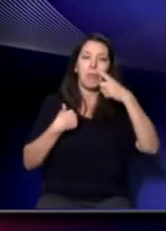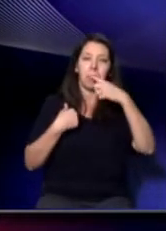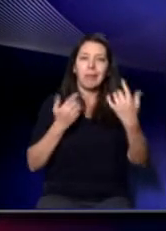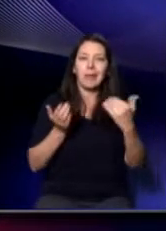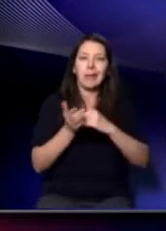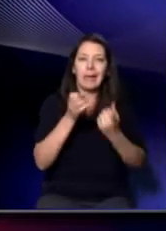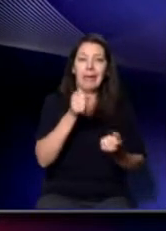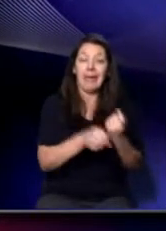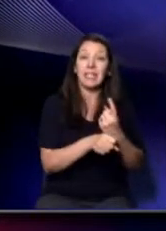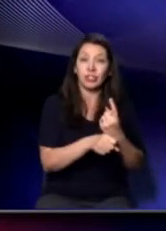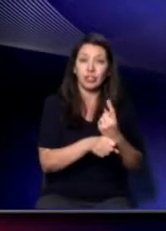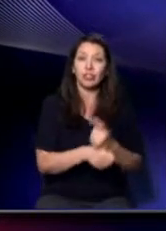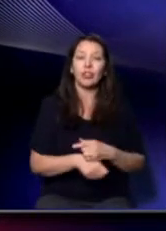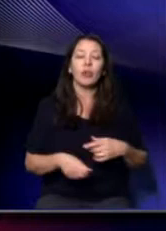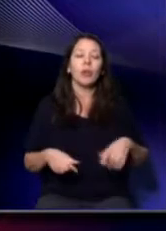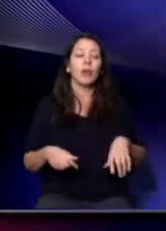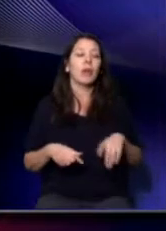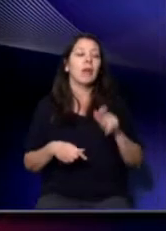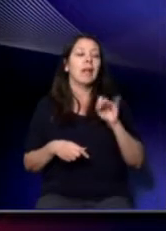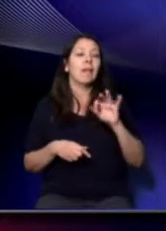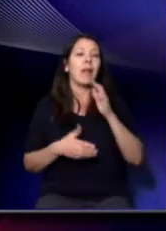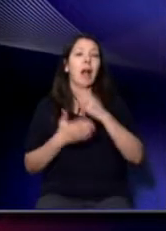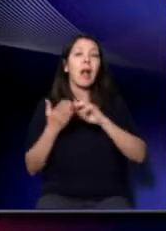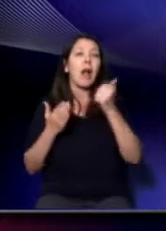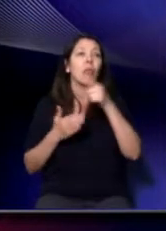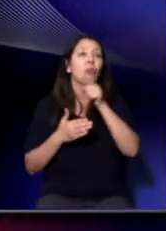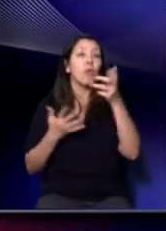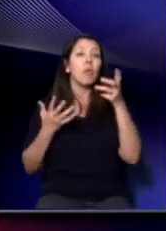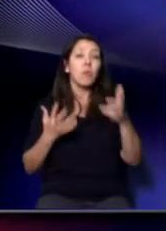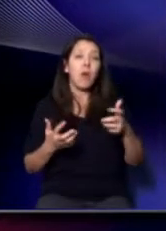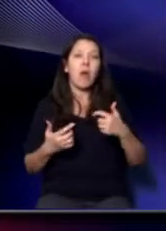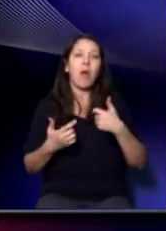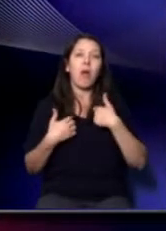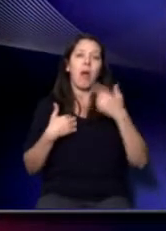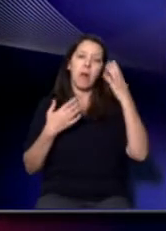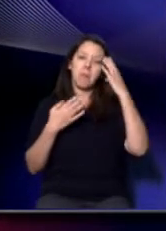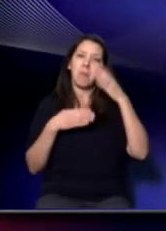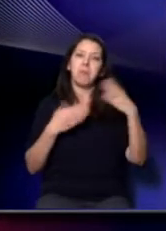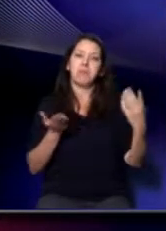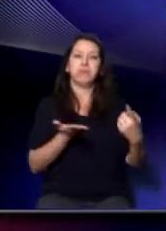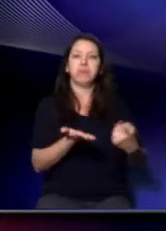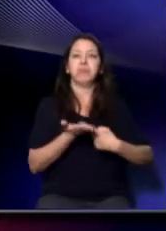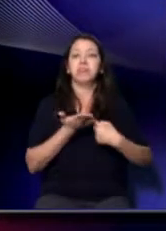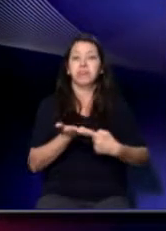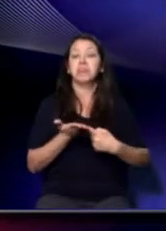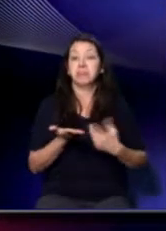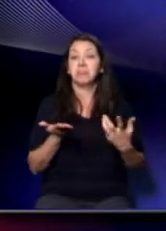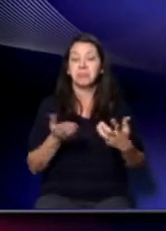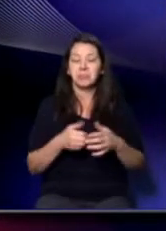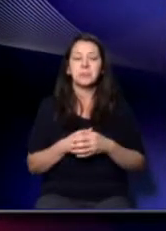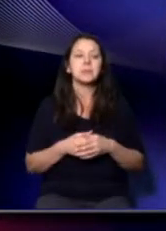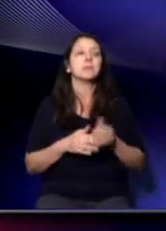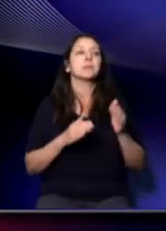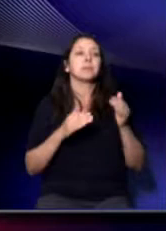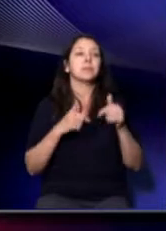year. If somebody else wishes to do so, I'm more than open to those discussions. This is